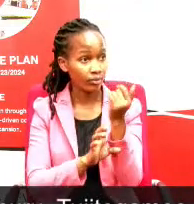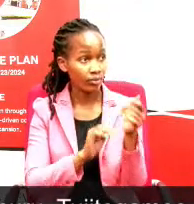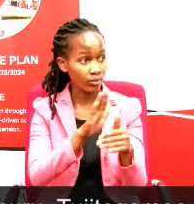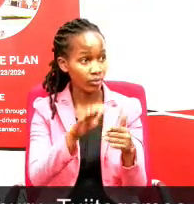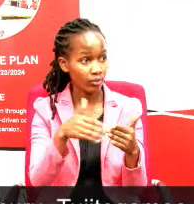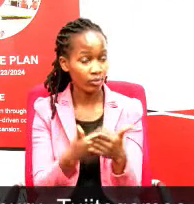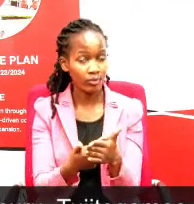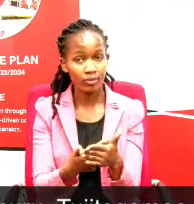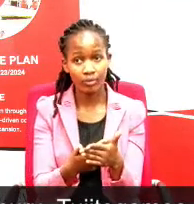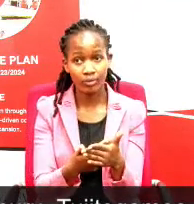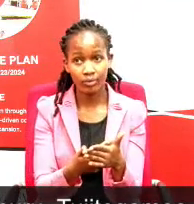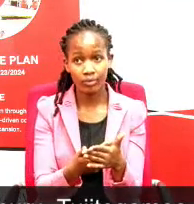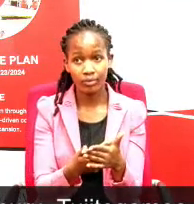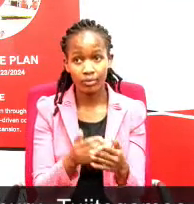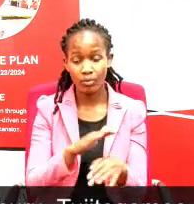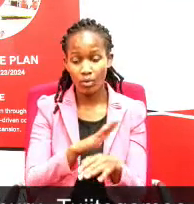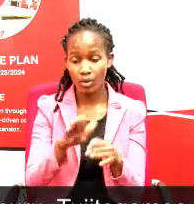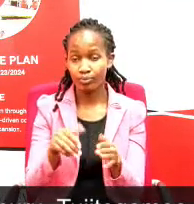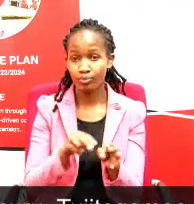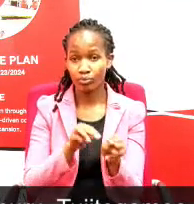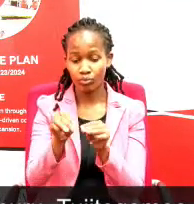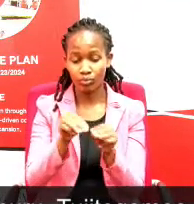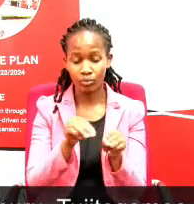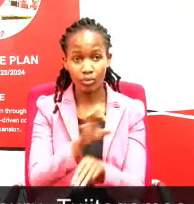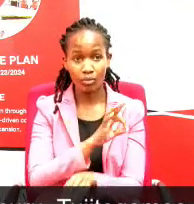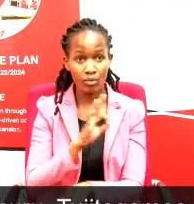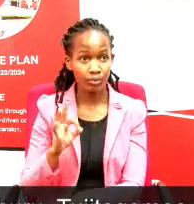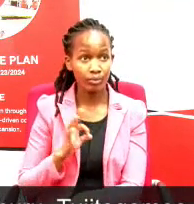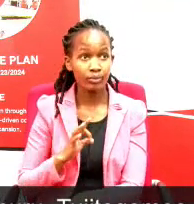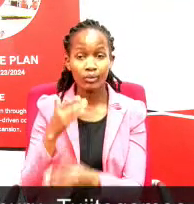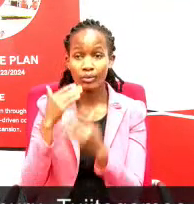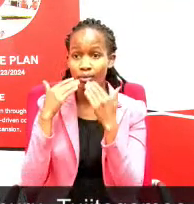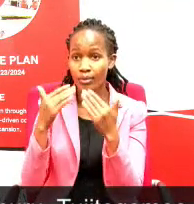whole. On behalf of management and staff,